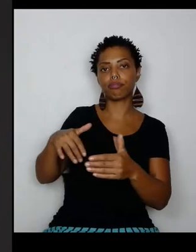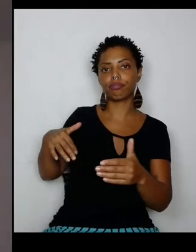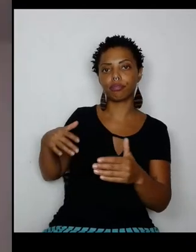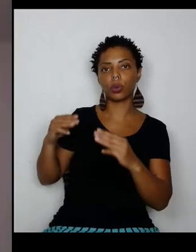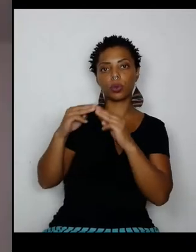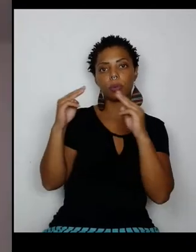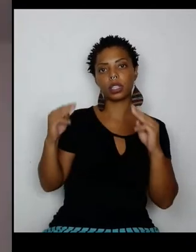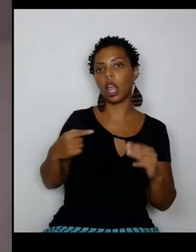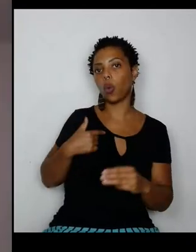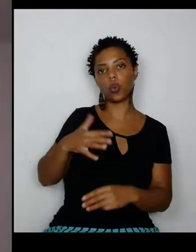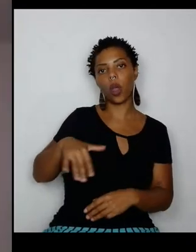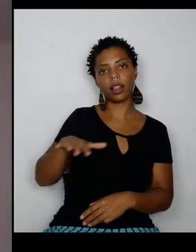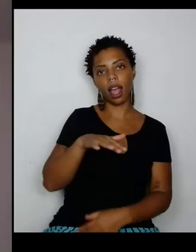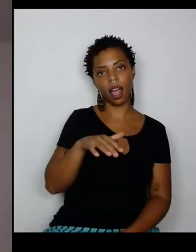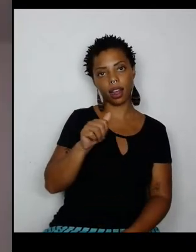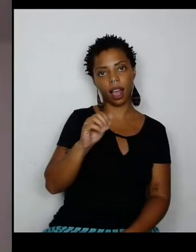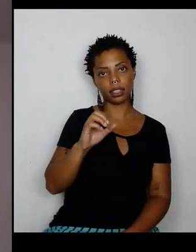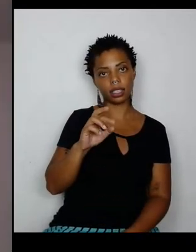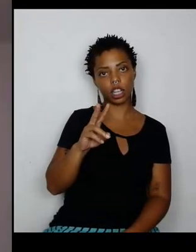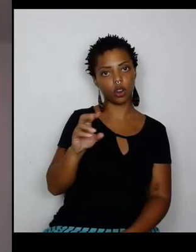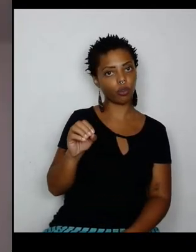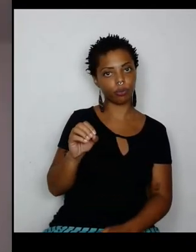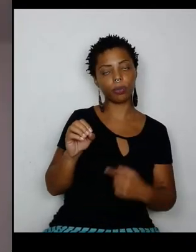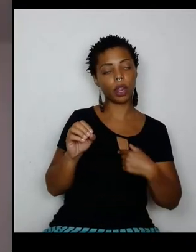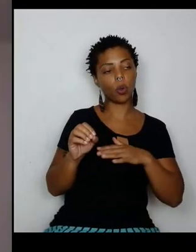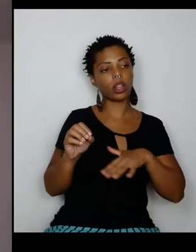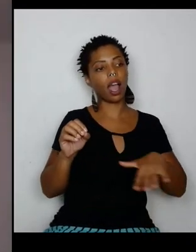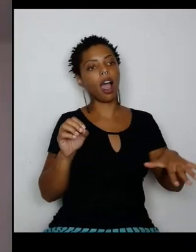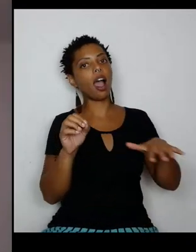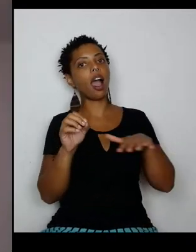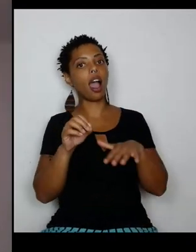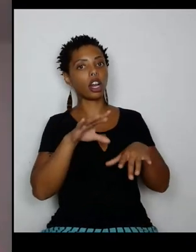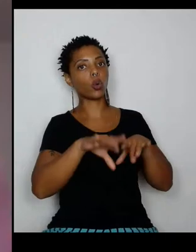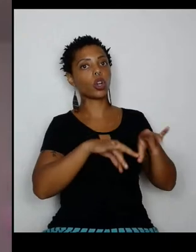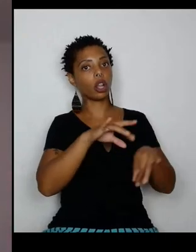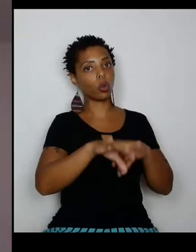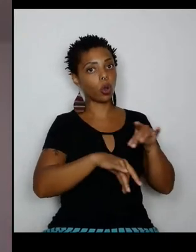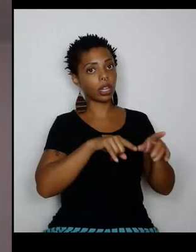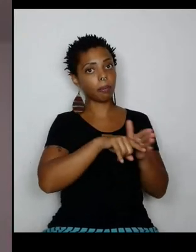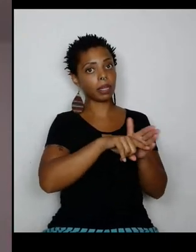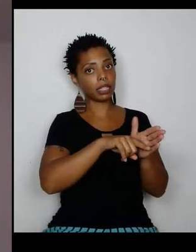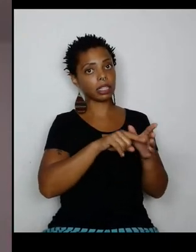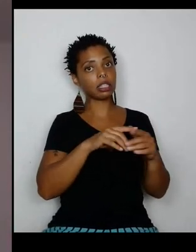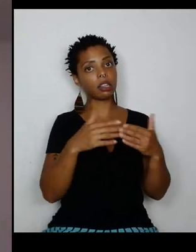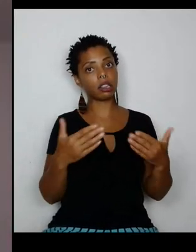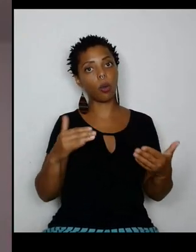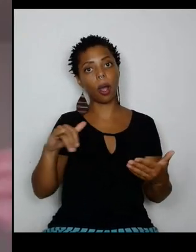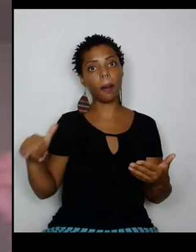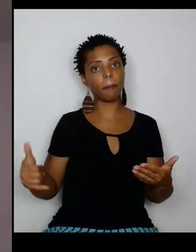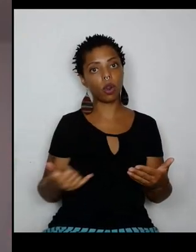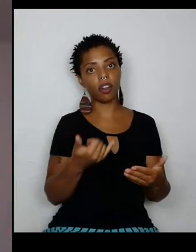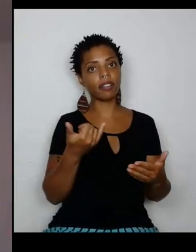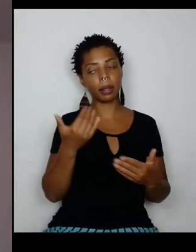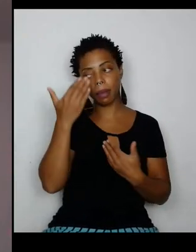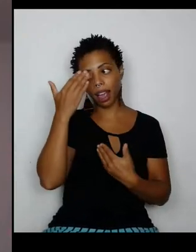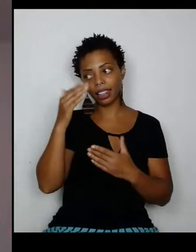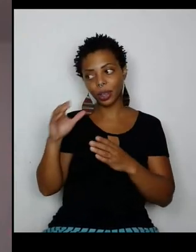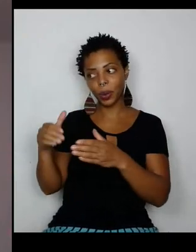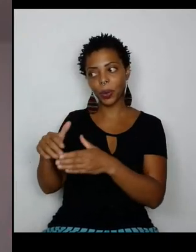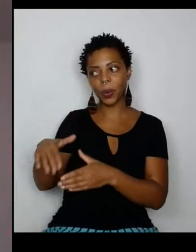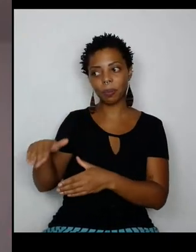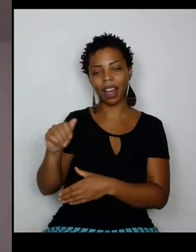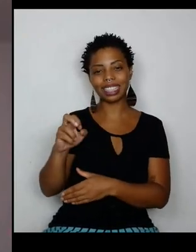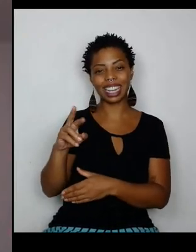the museum's collection i am part of the creatorship and research department i'm not part of the